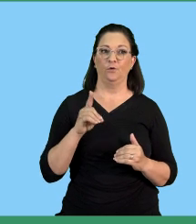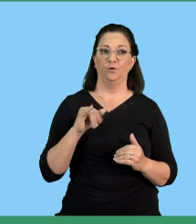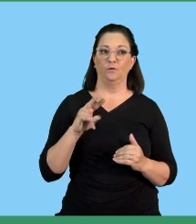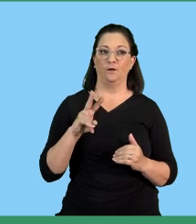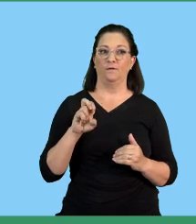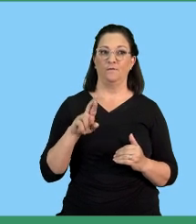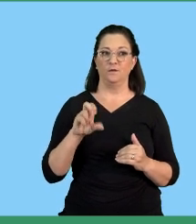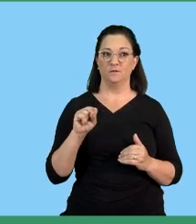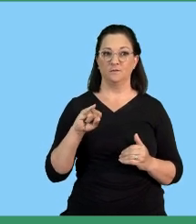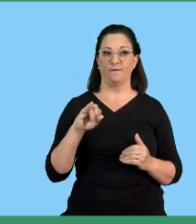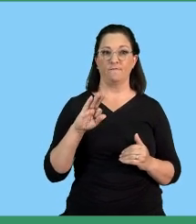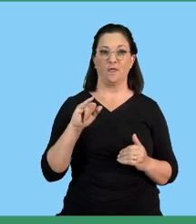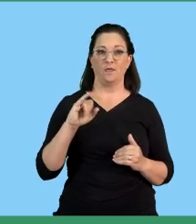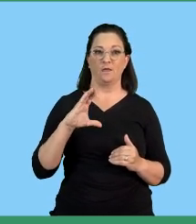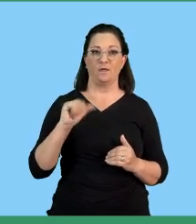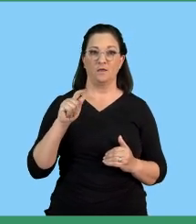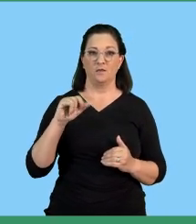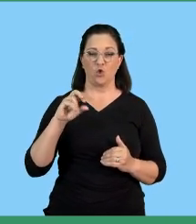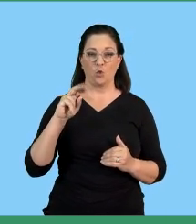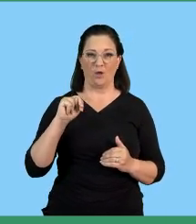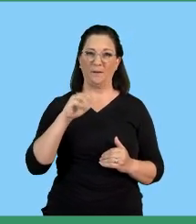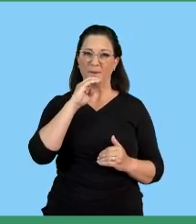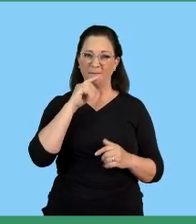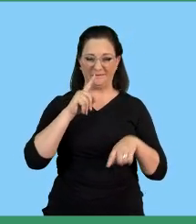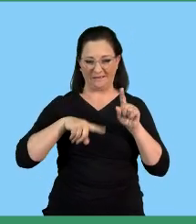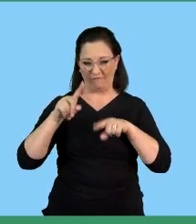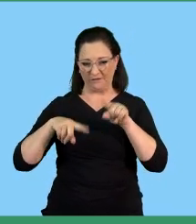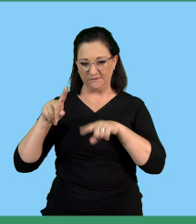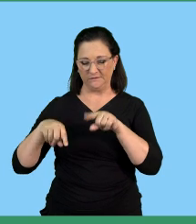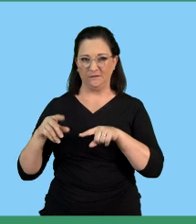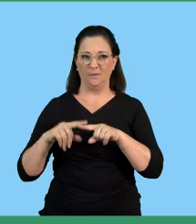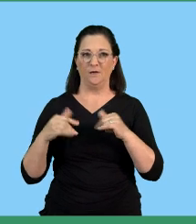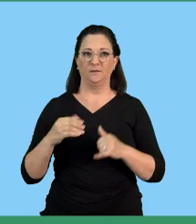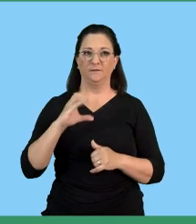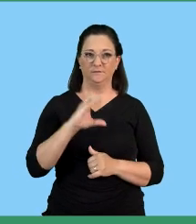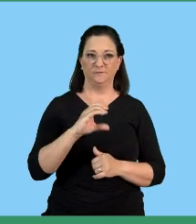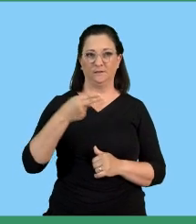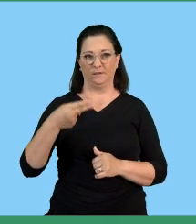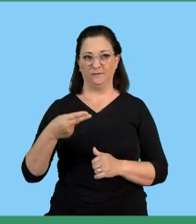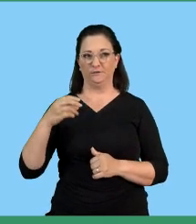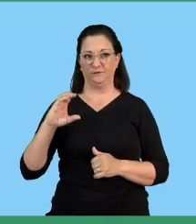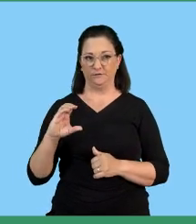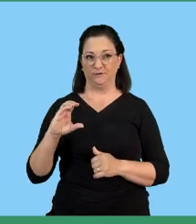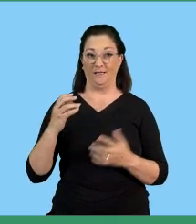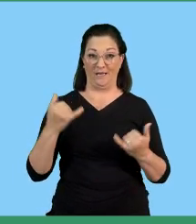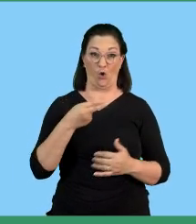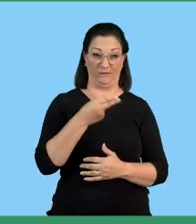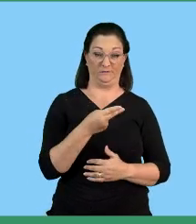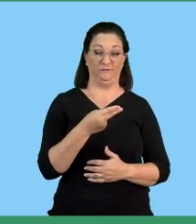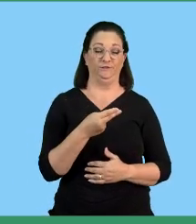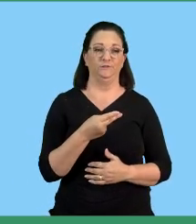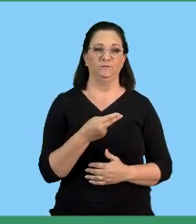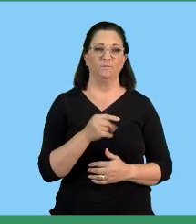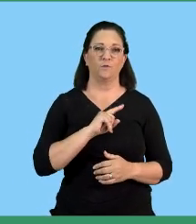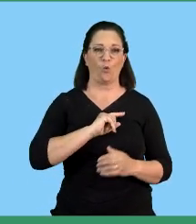Company. Right, so now when we go to horizontal diversification, remember I said it's CHC. So now we are on to